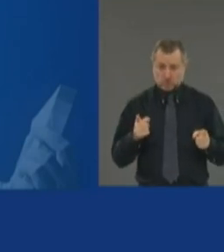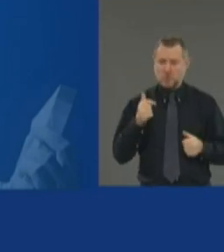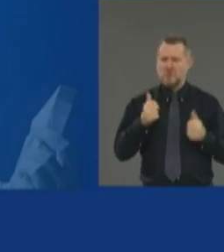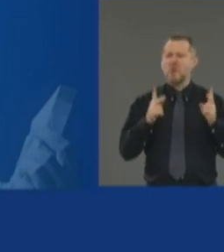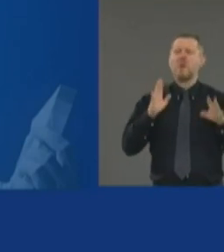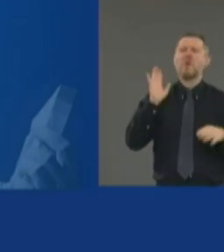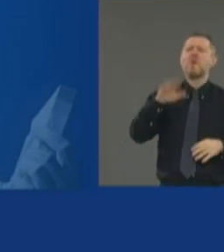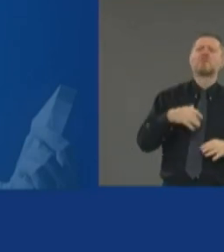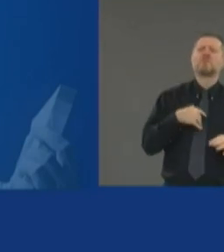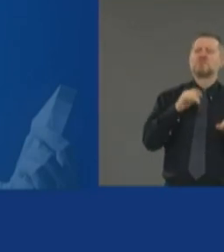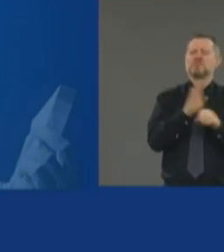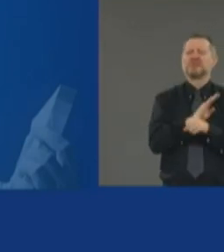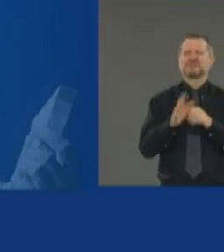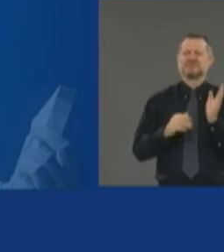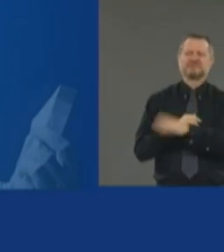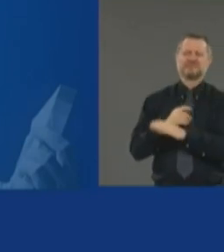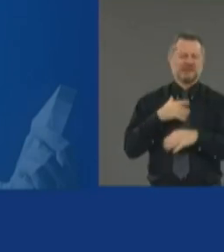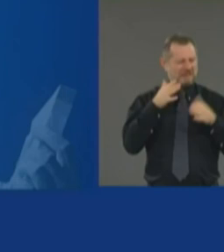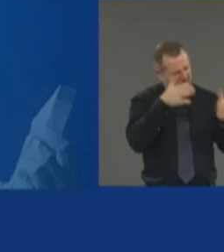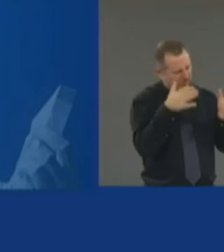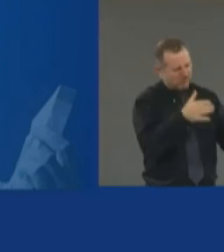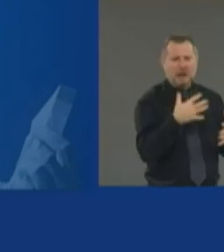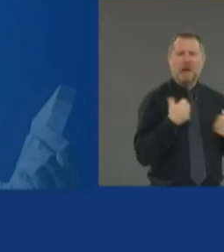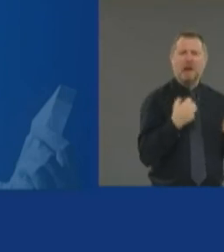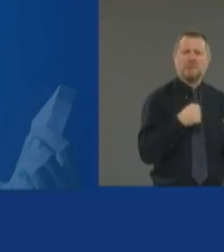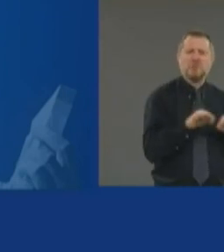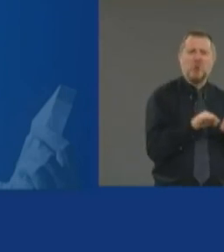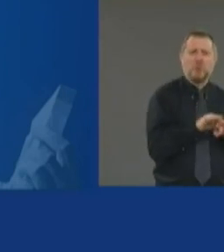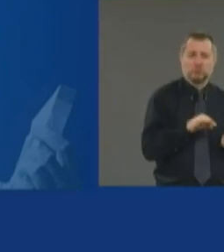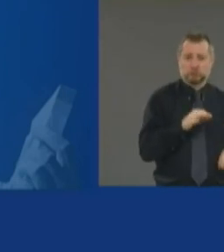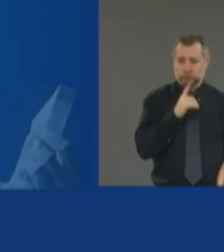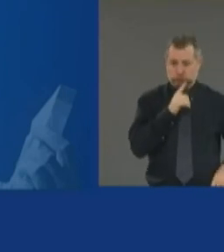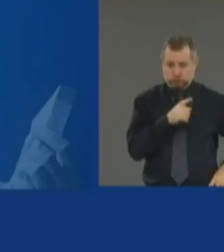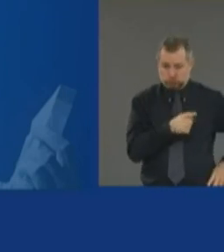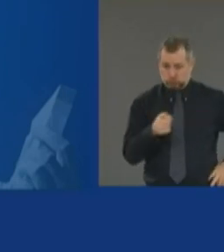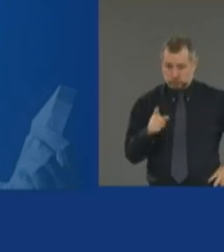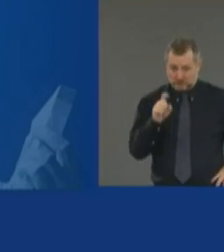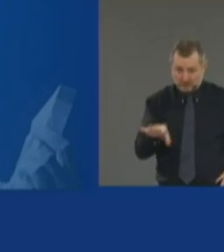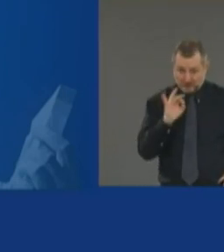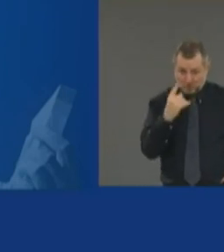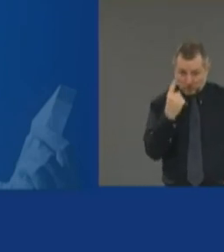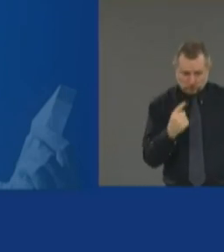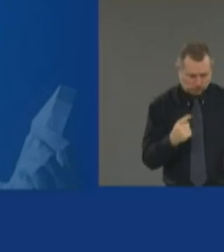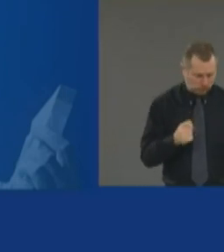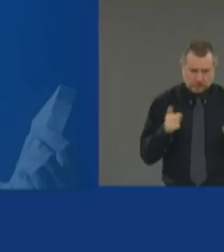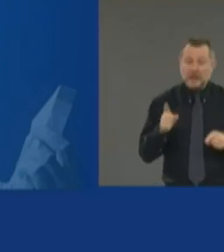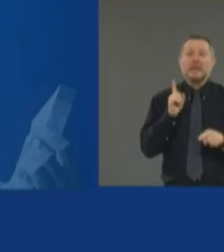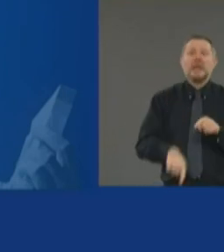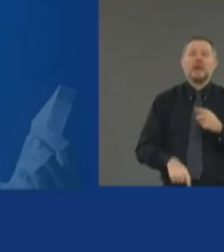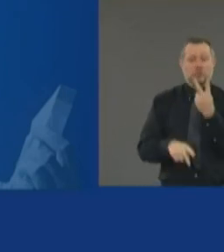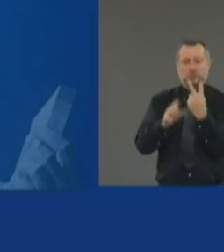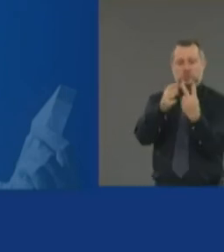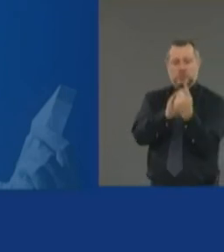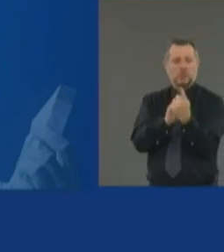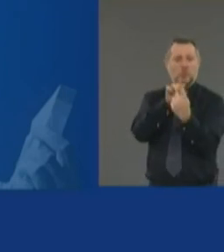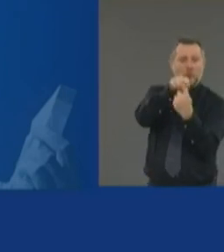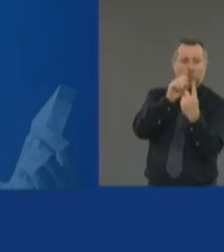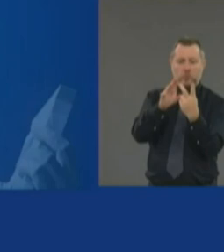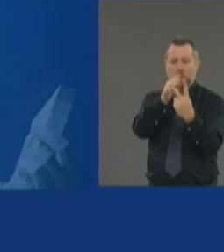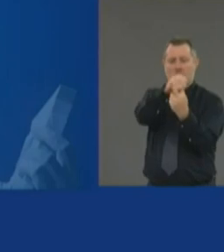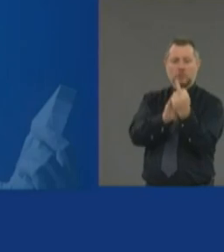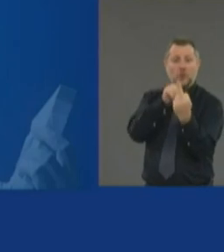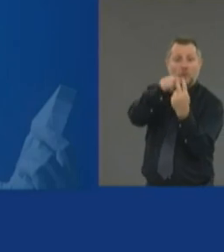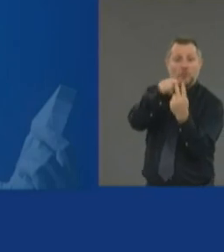not reopen the economy. It was never either or. It can't be either or. I know